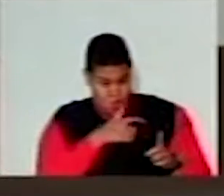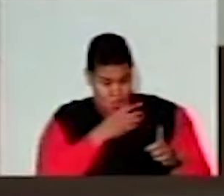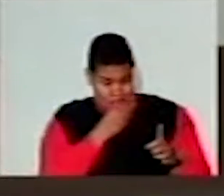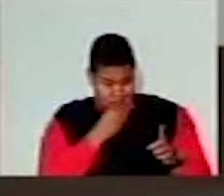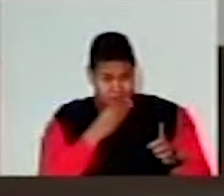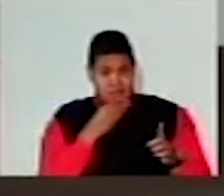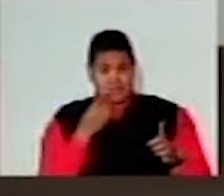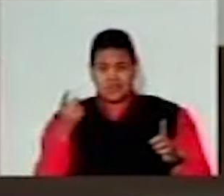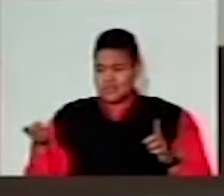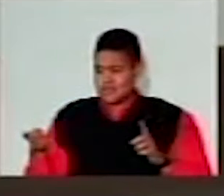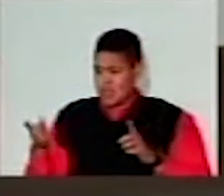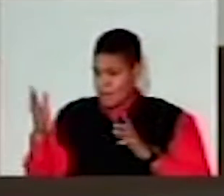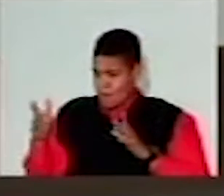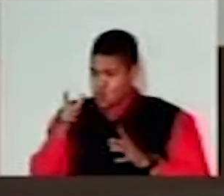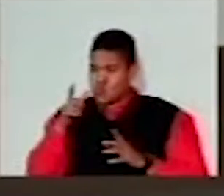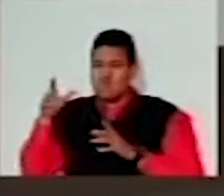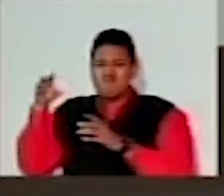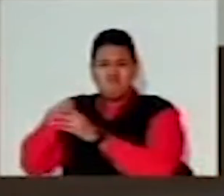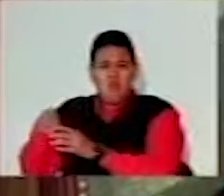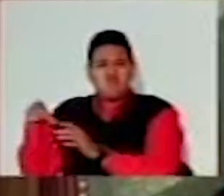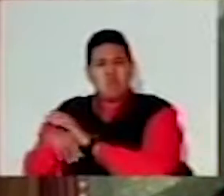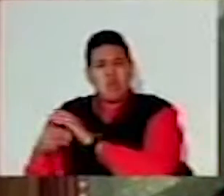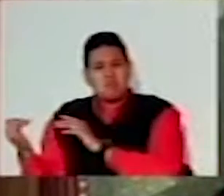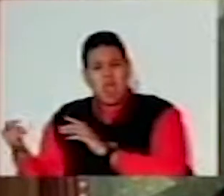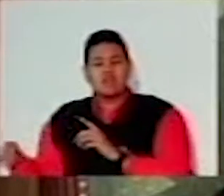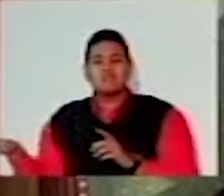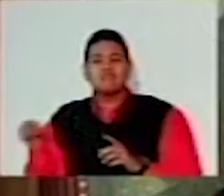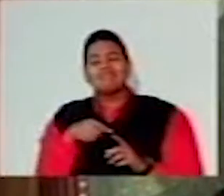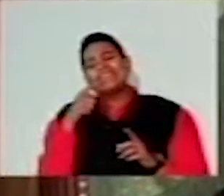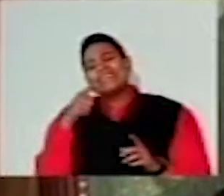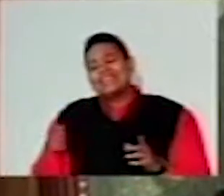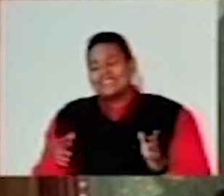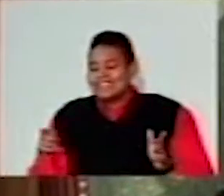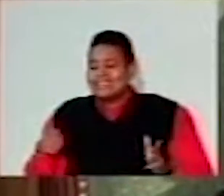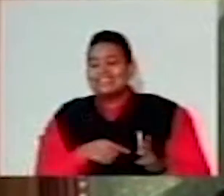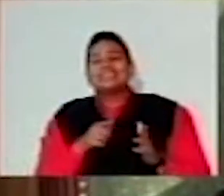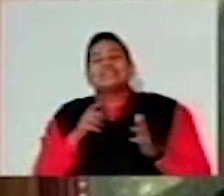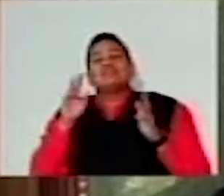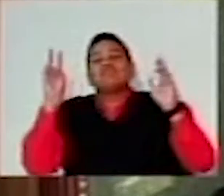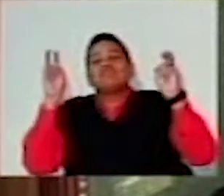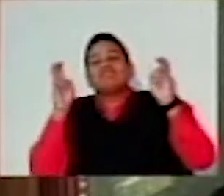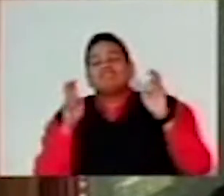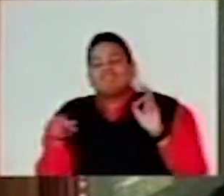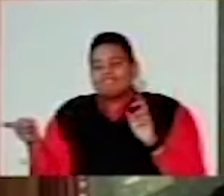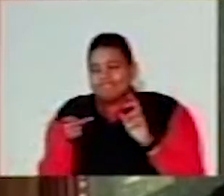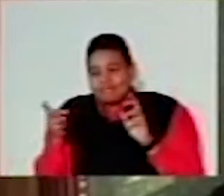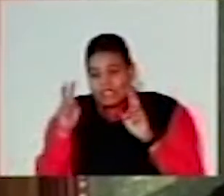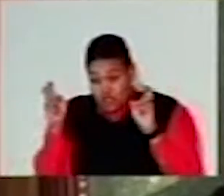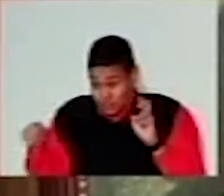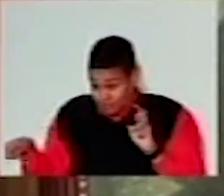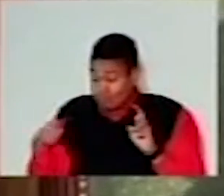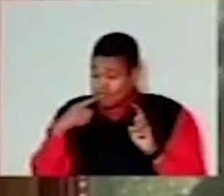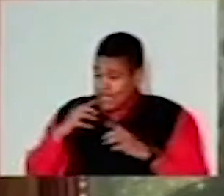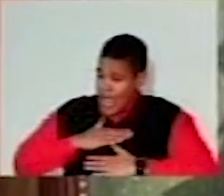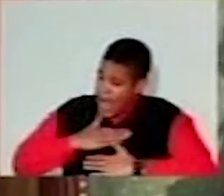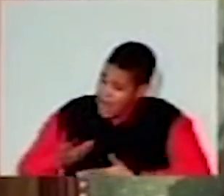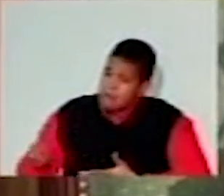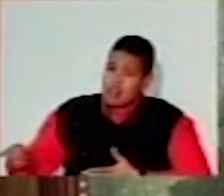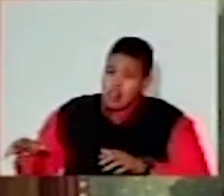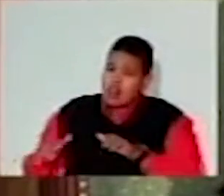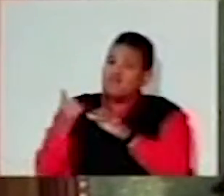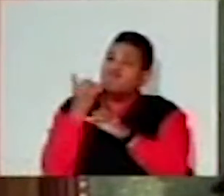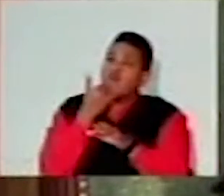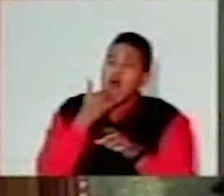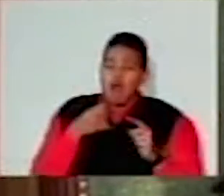community can really say this is a domestic matter, we feel that if the offender admits that he did